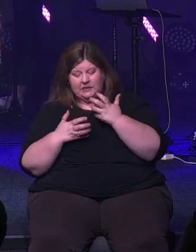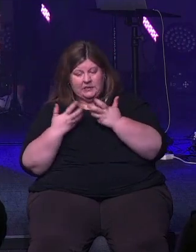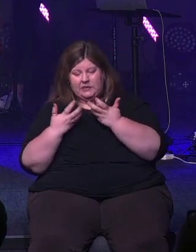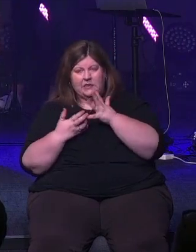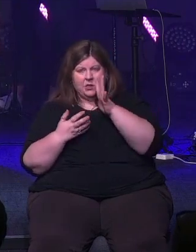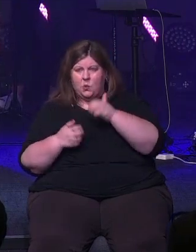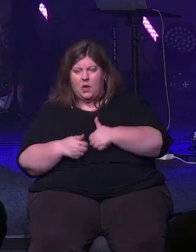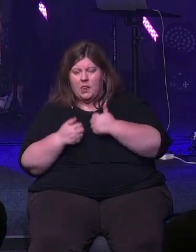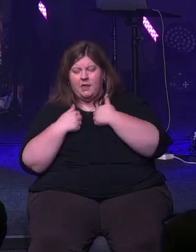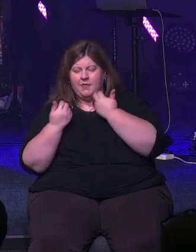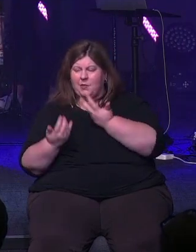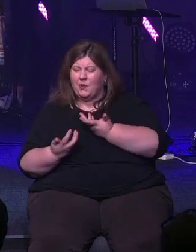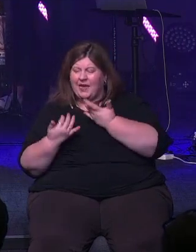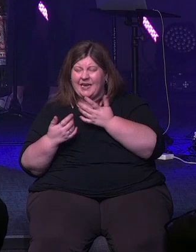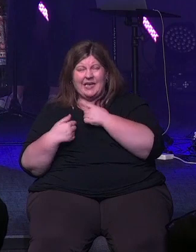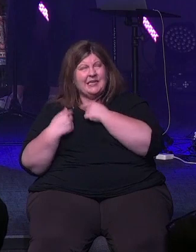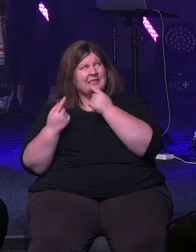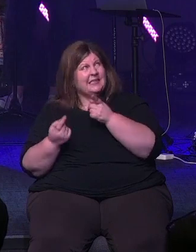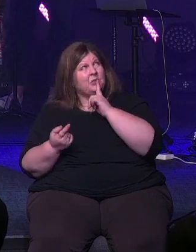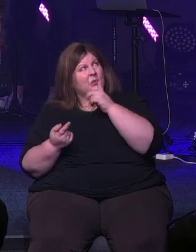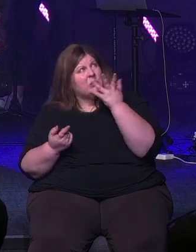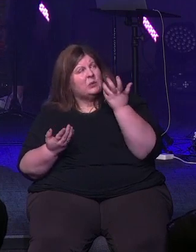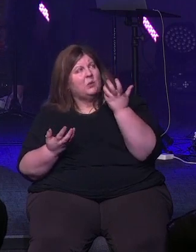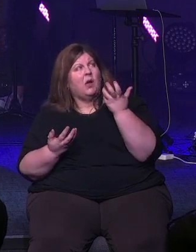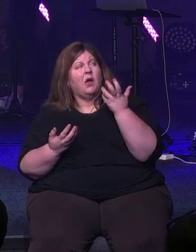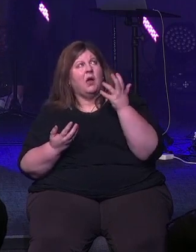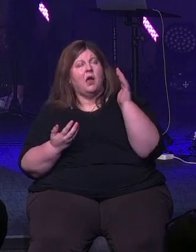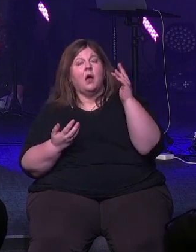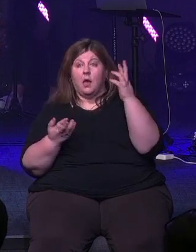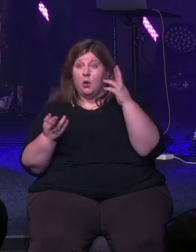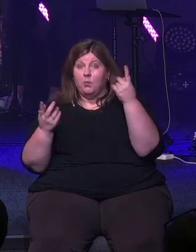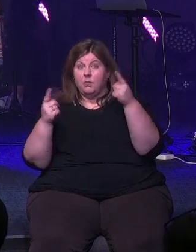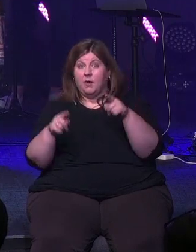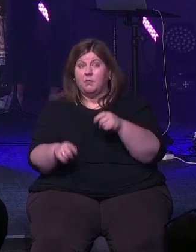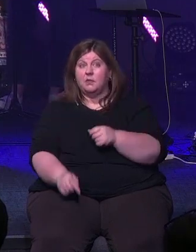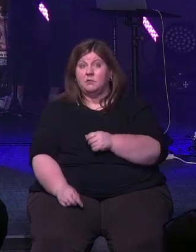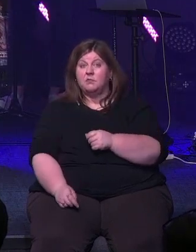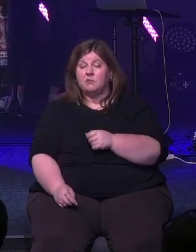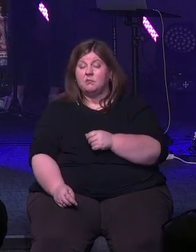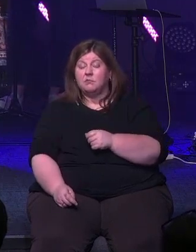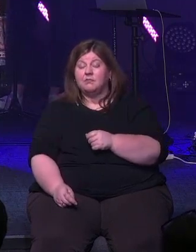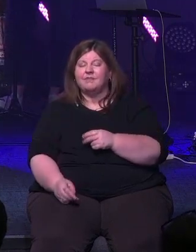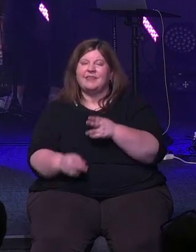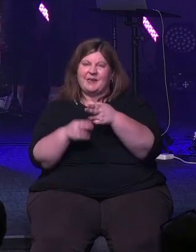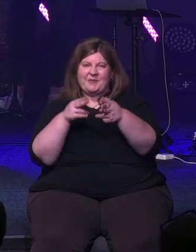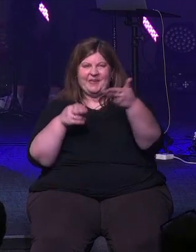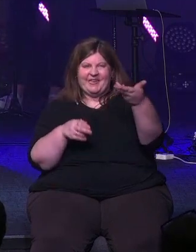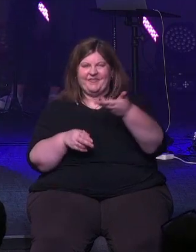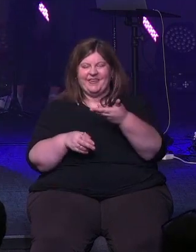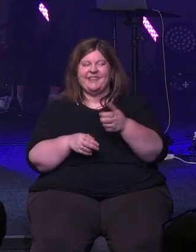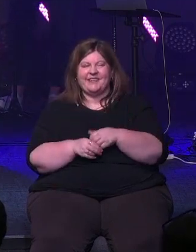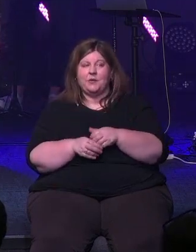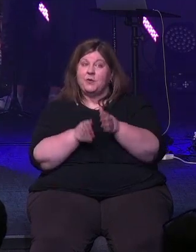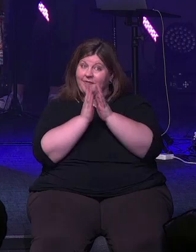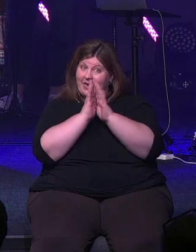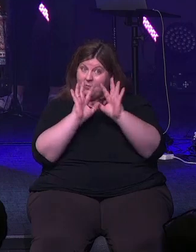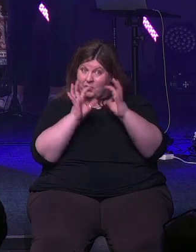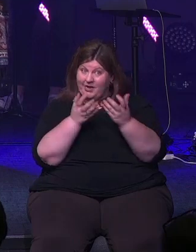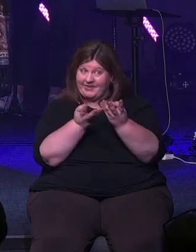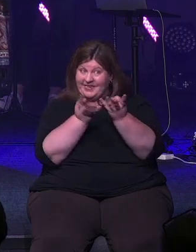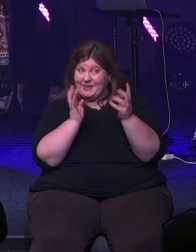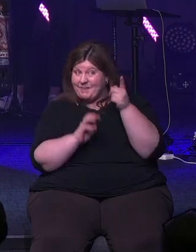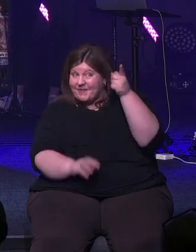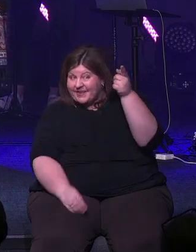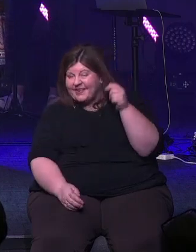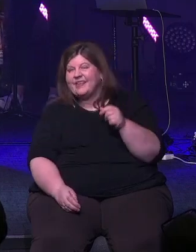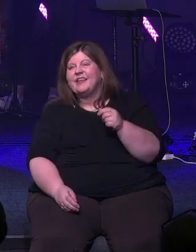you're waiting on, something that you really, truly desire from him. I hope he does that. Quick invitation to you is we have a prayer team. They're right in the back.